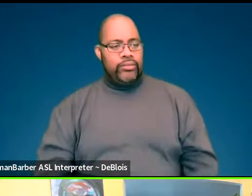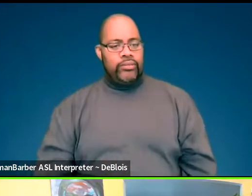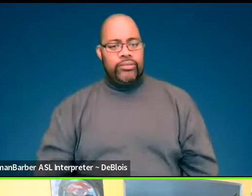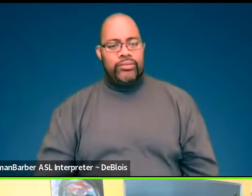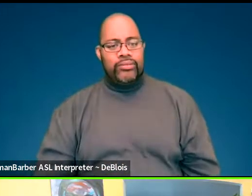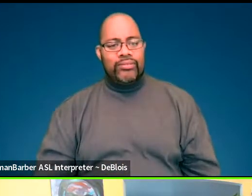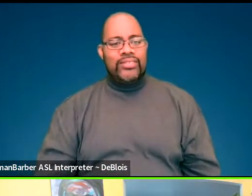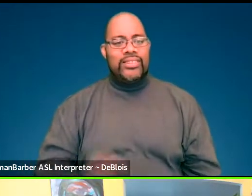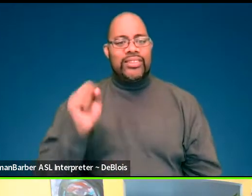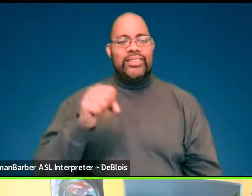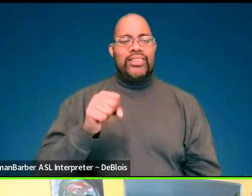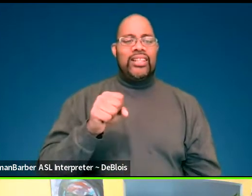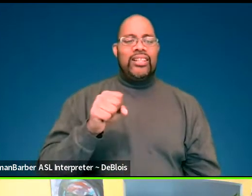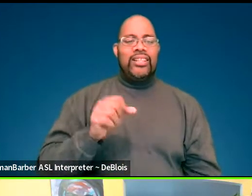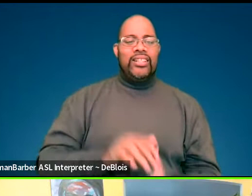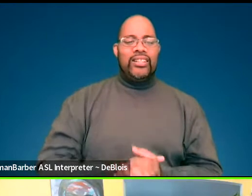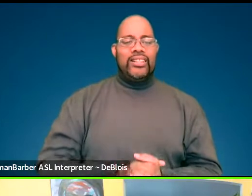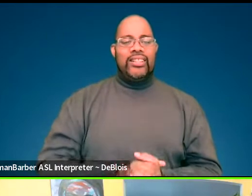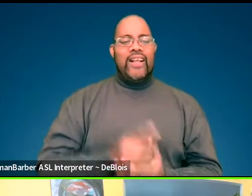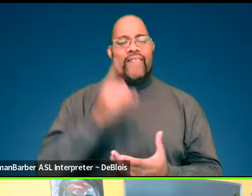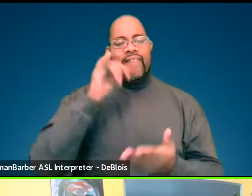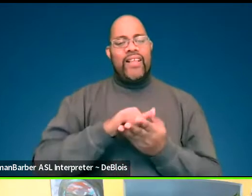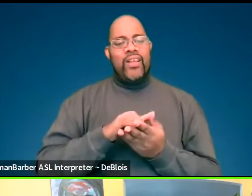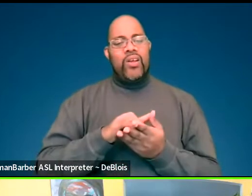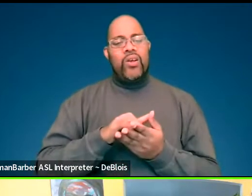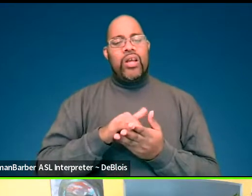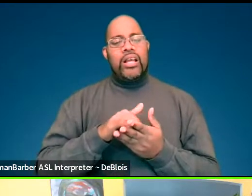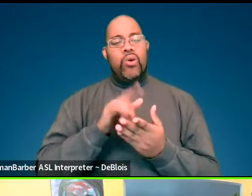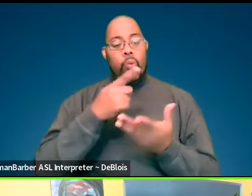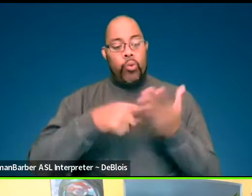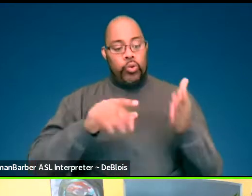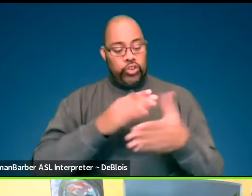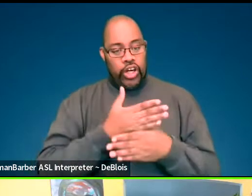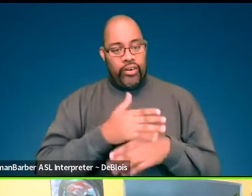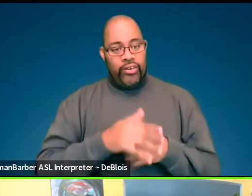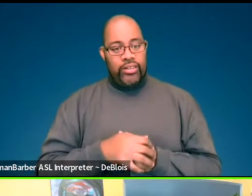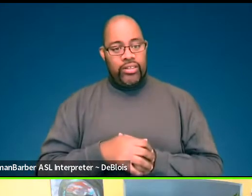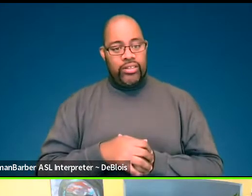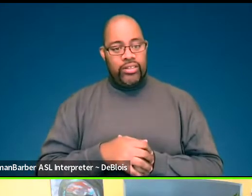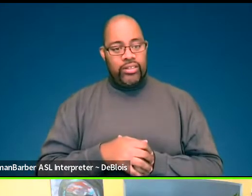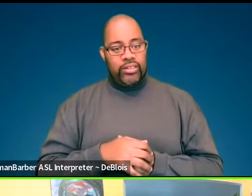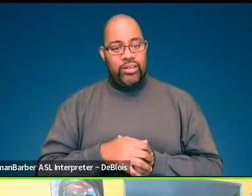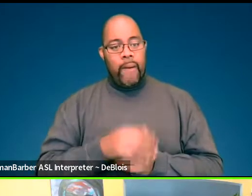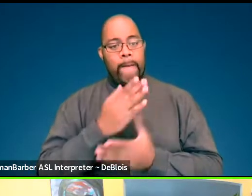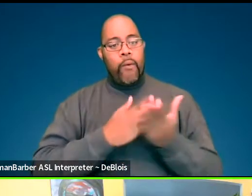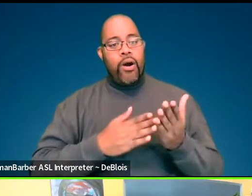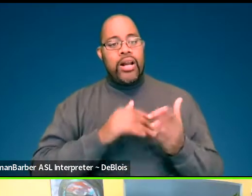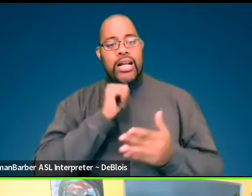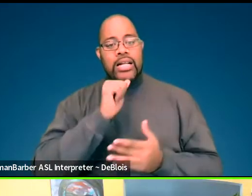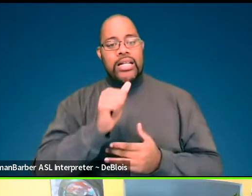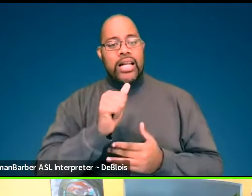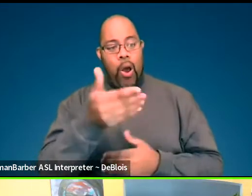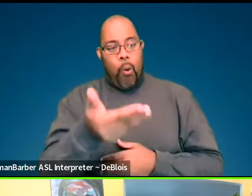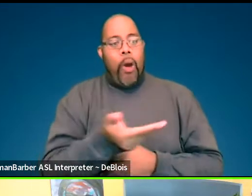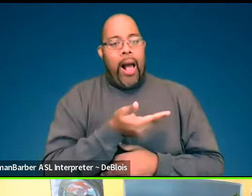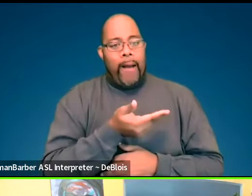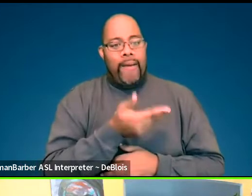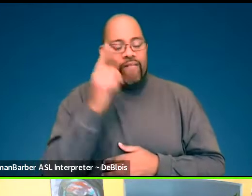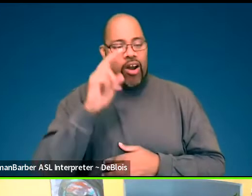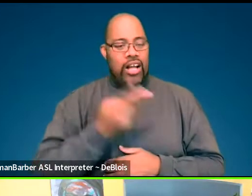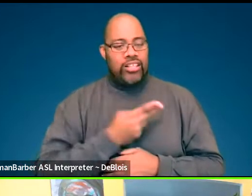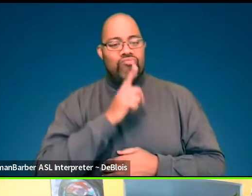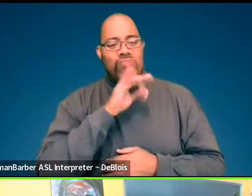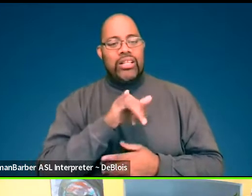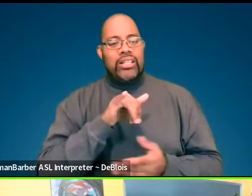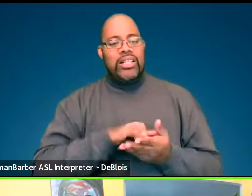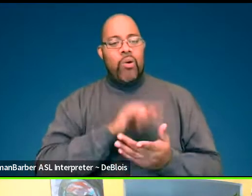Yeah, absolutely. And I think like within your sharing, like the part about it not being welcoming for us really. So